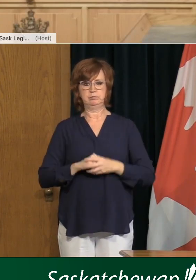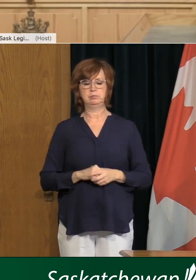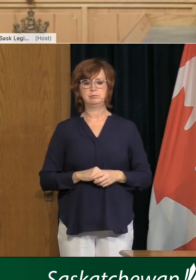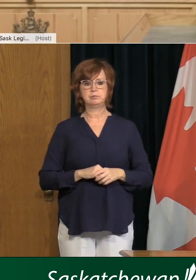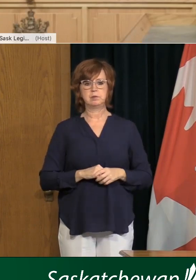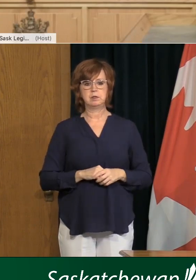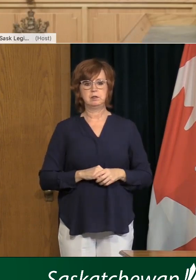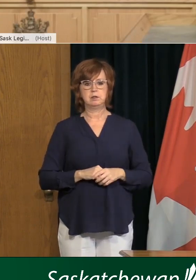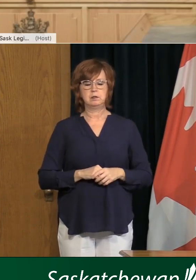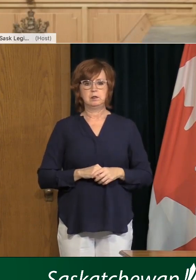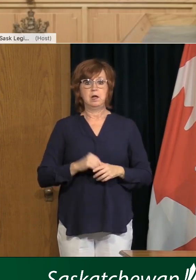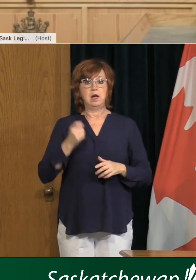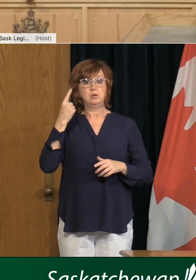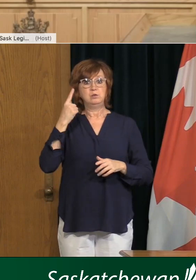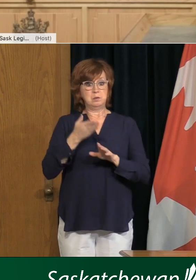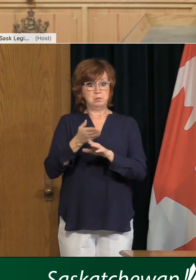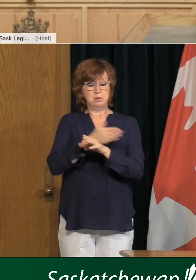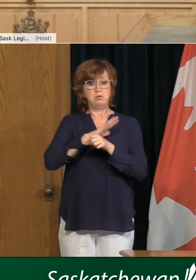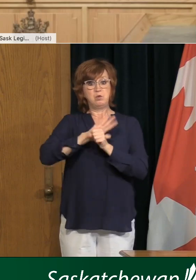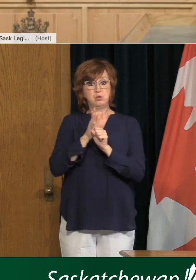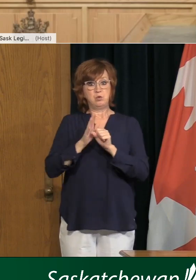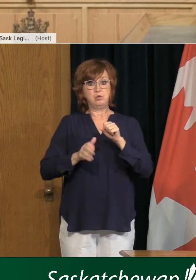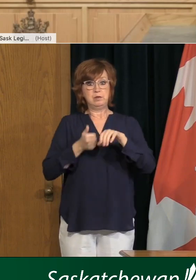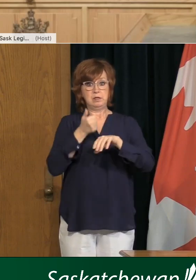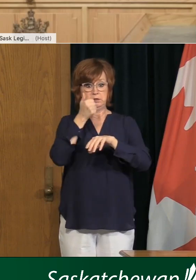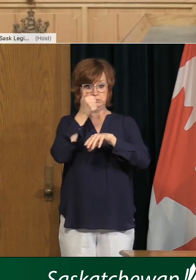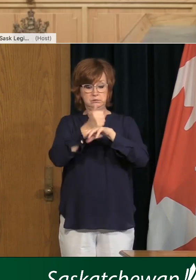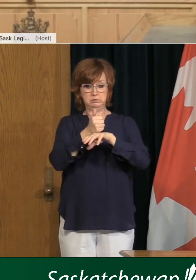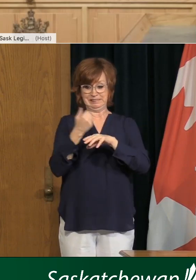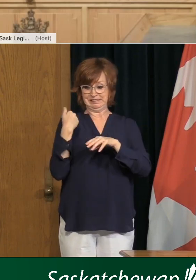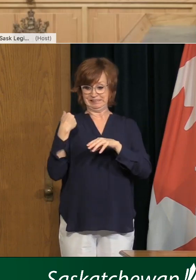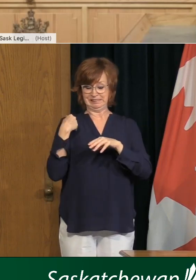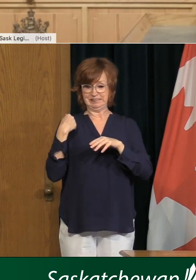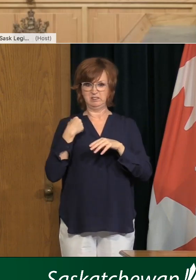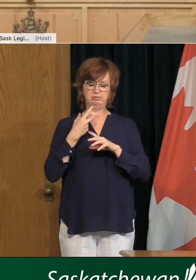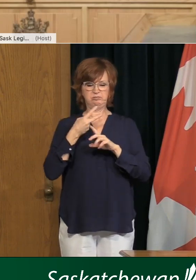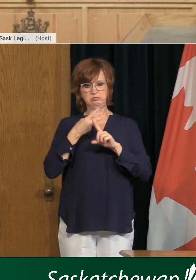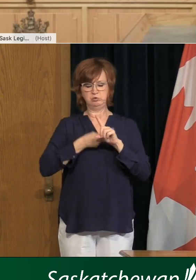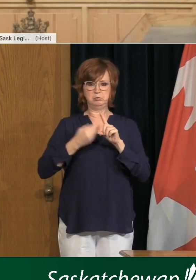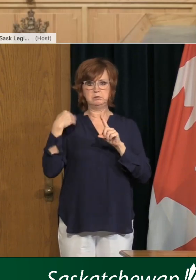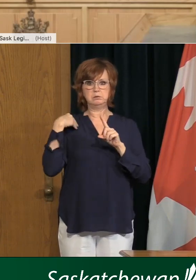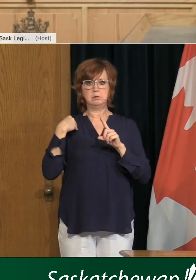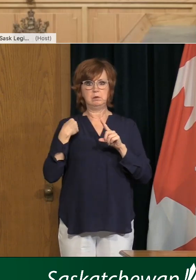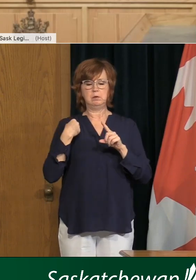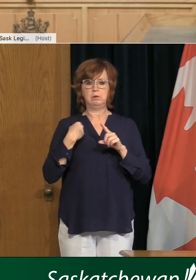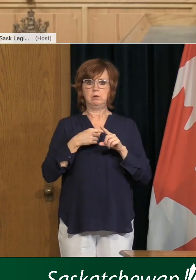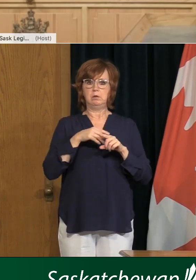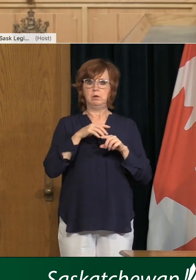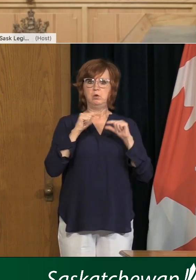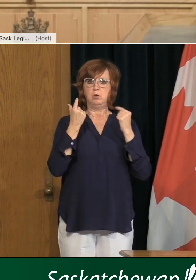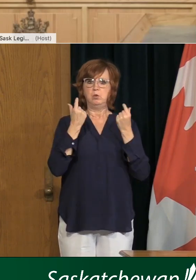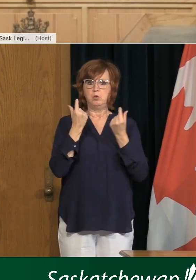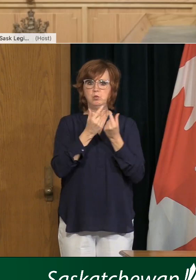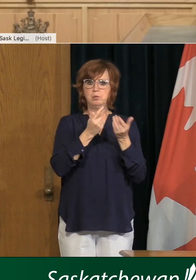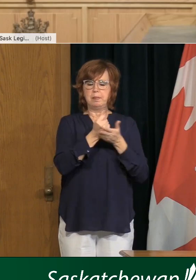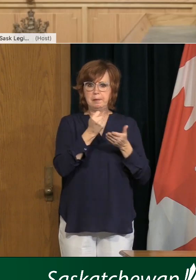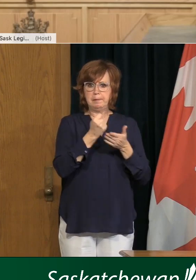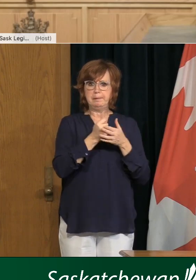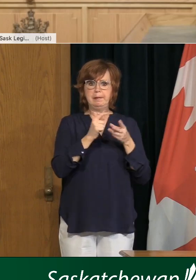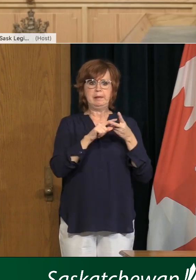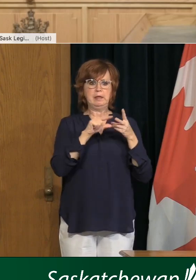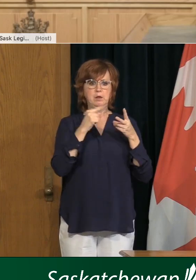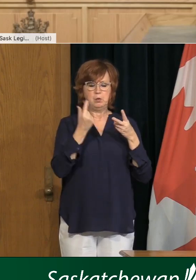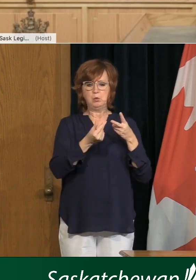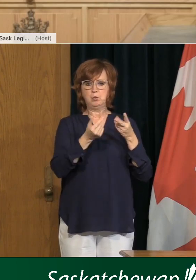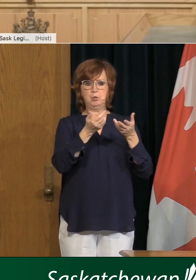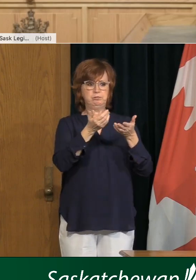to stop or be suspended, and that has negatively impacted the ability of learners to be placed across the organization.